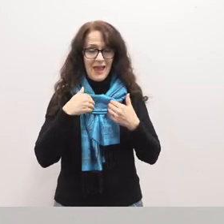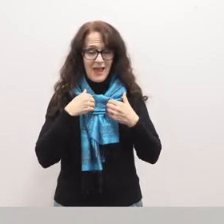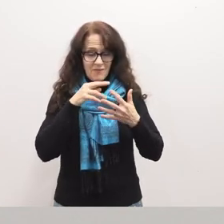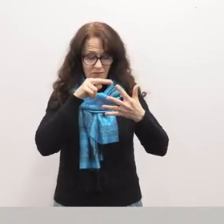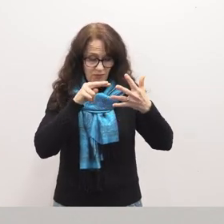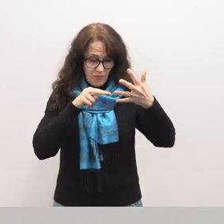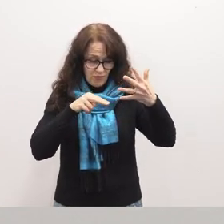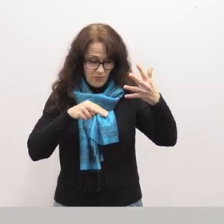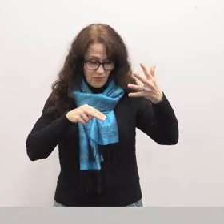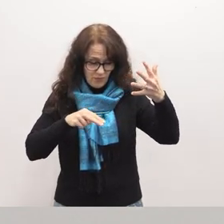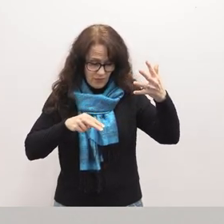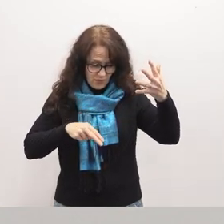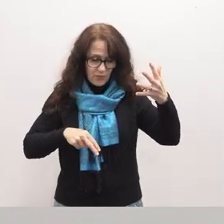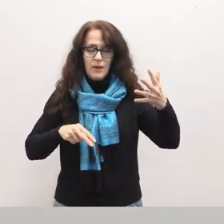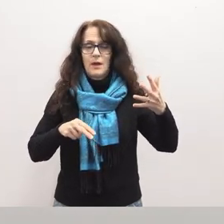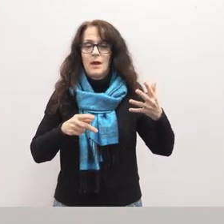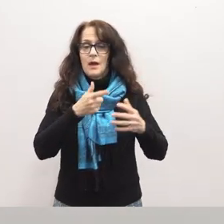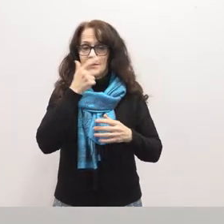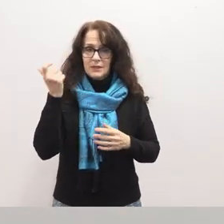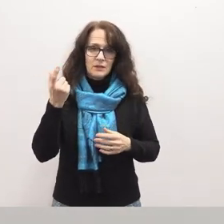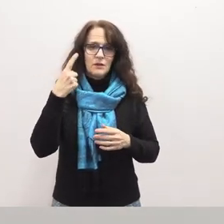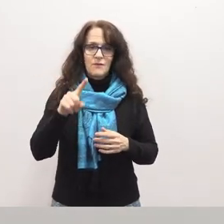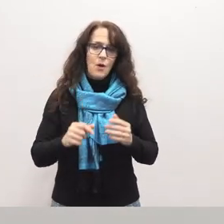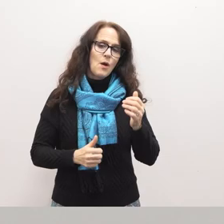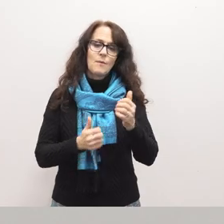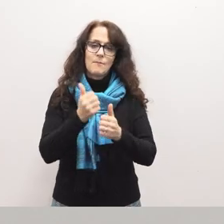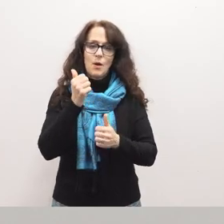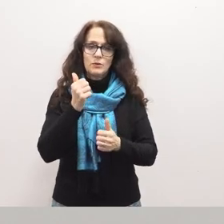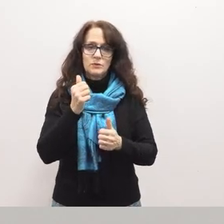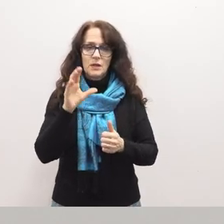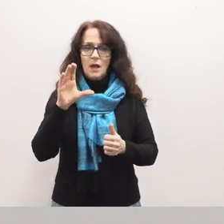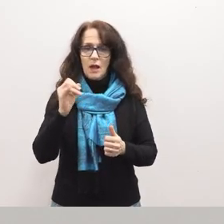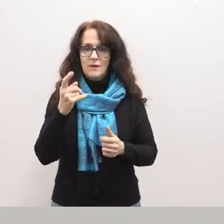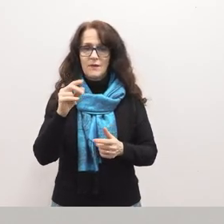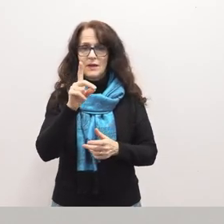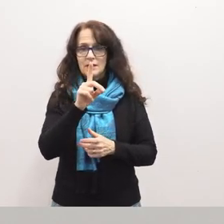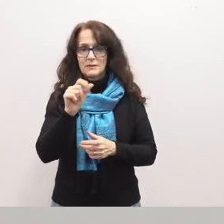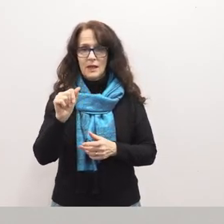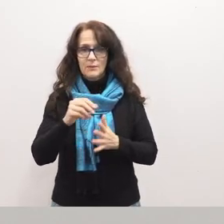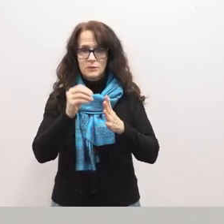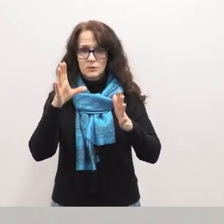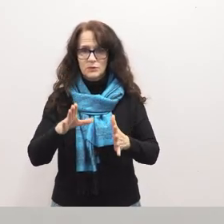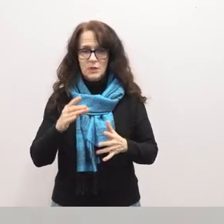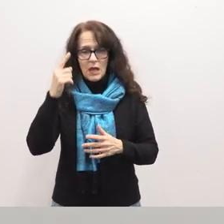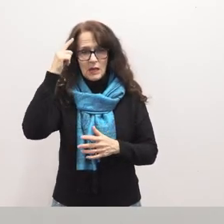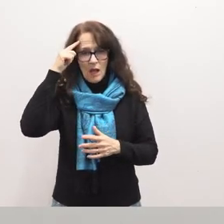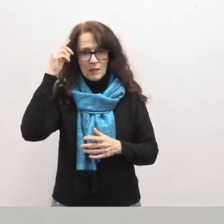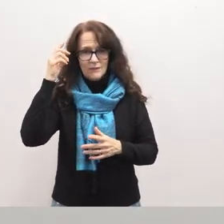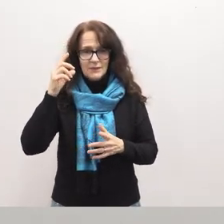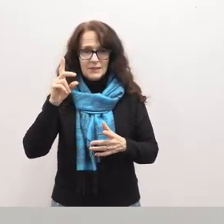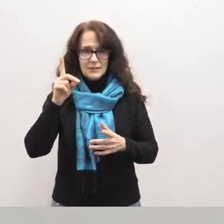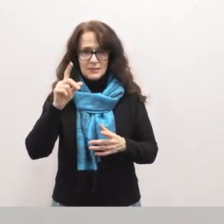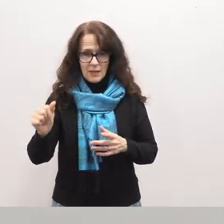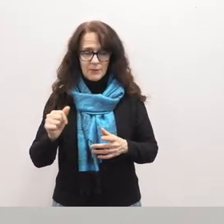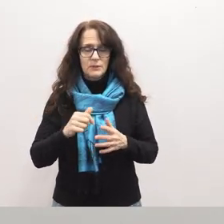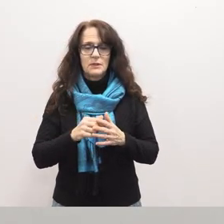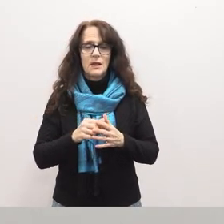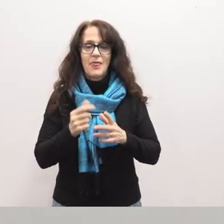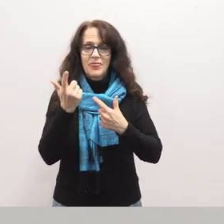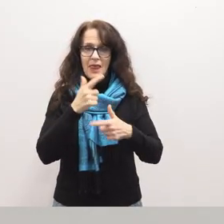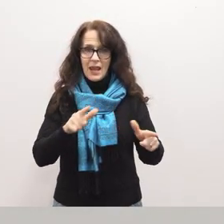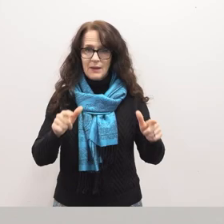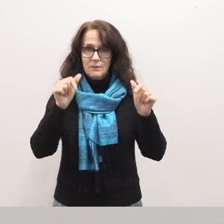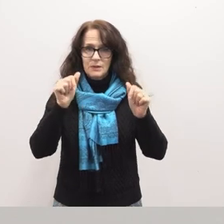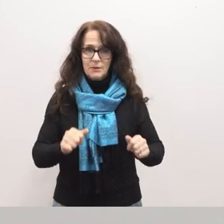disposal. And in this case, because it is for our most cognitively disabled students, looking at the language ability